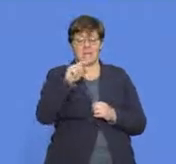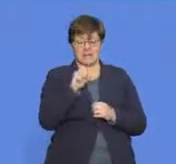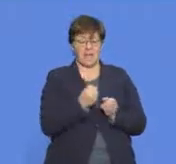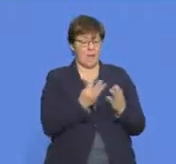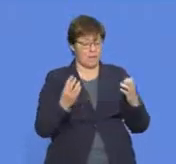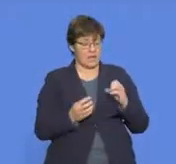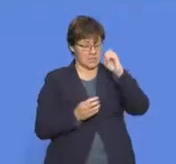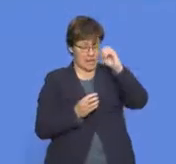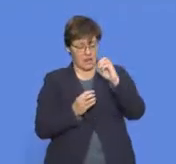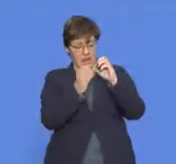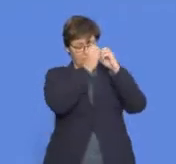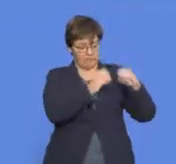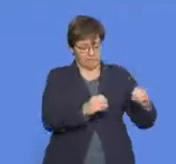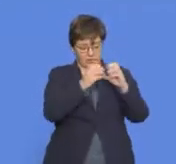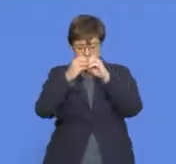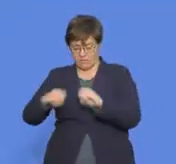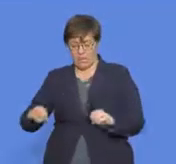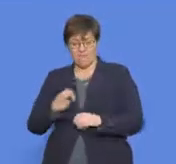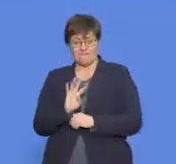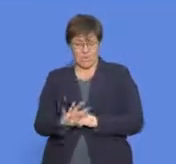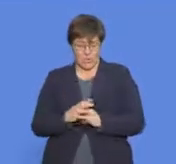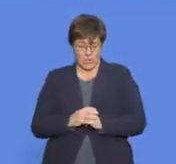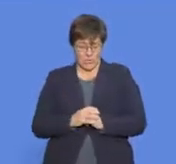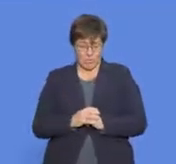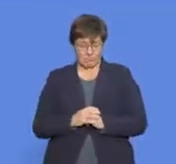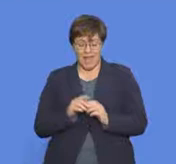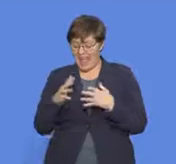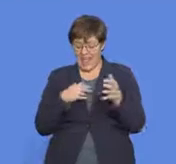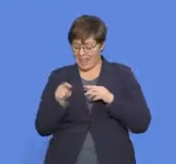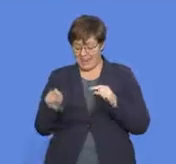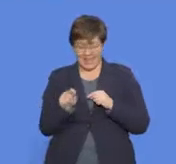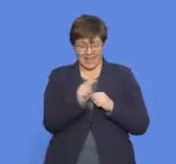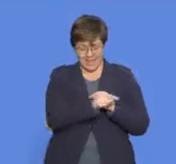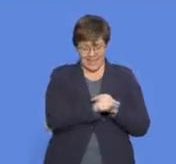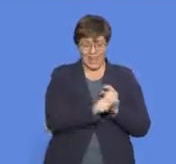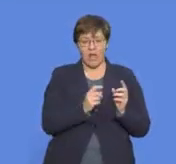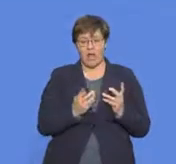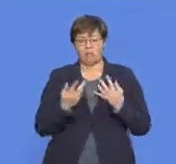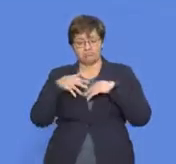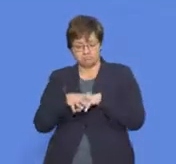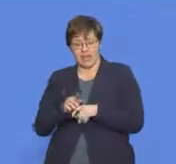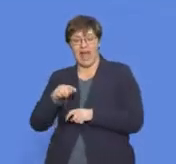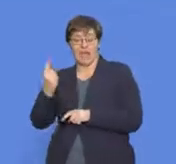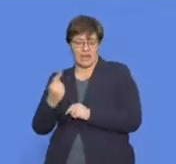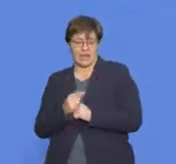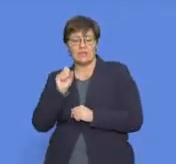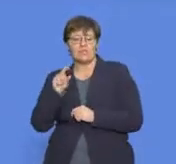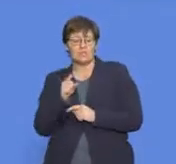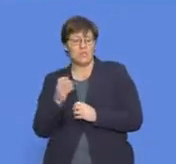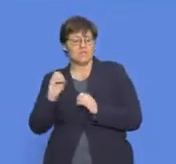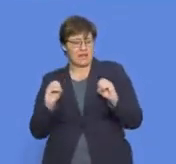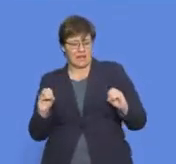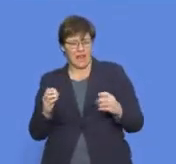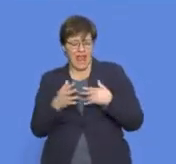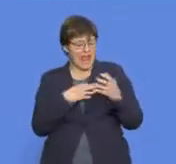So any one of those 4 gametes can fertilize another gamete. So if this is sperm cells, any